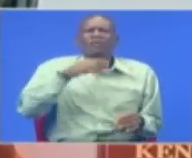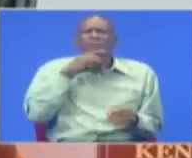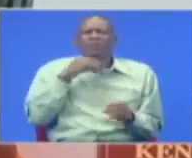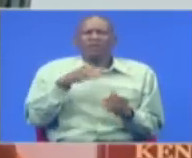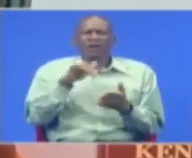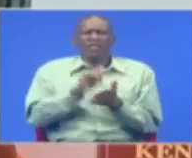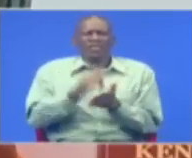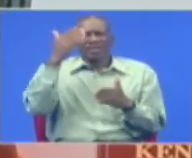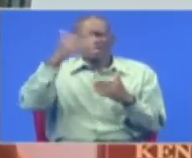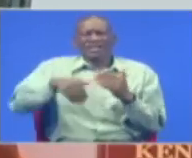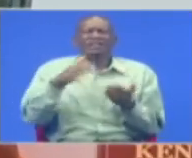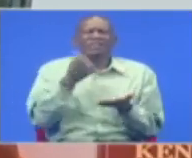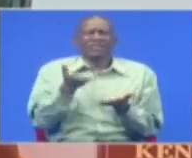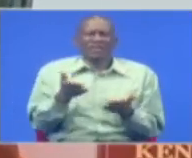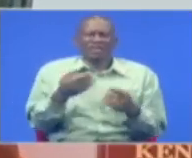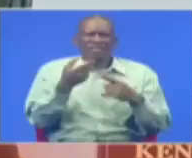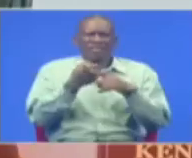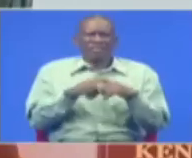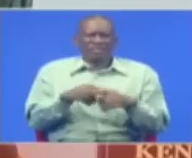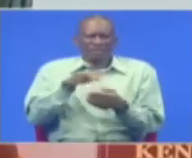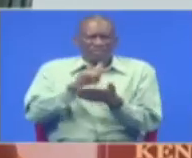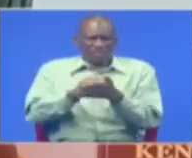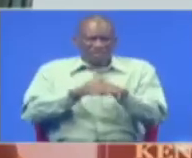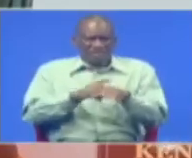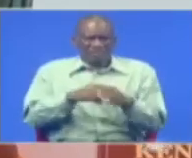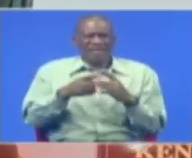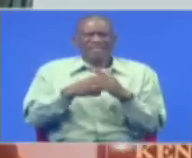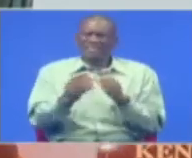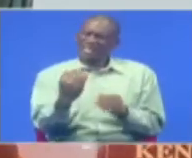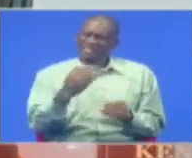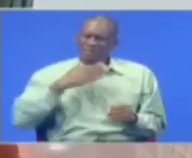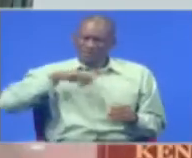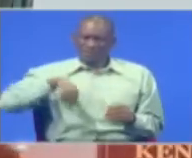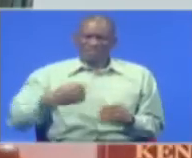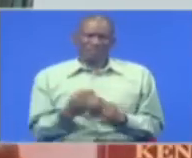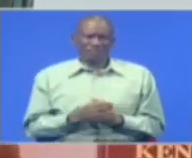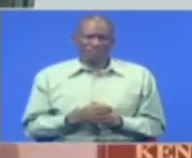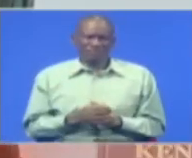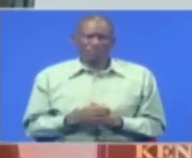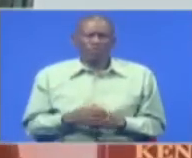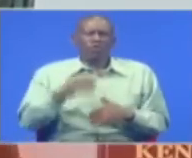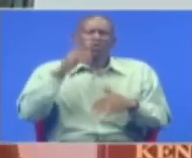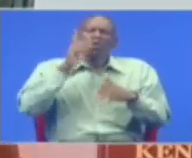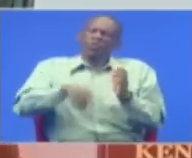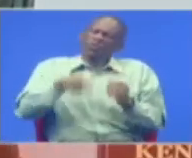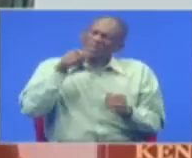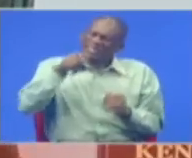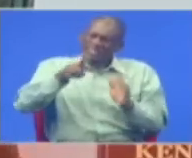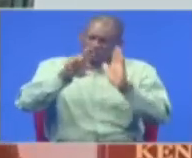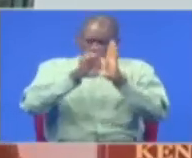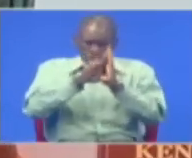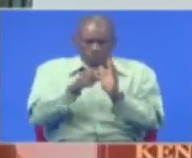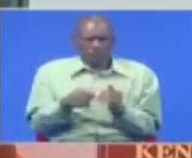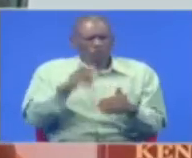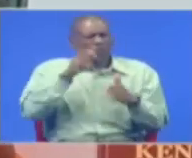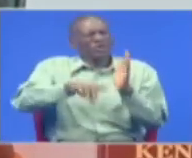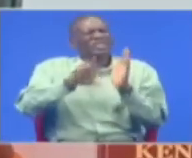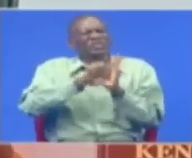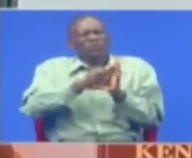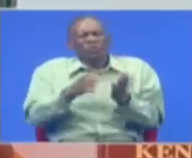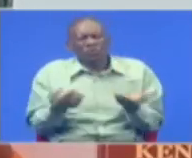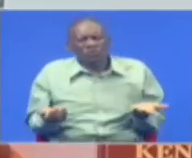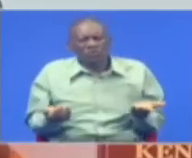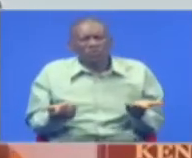it. But then at that moment, I started asking myself, what is this law? And what